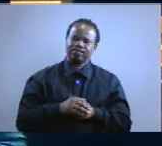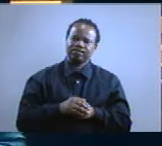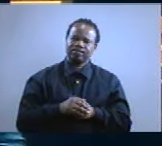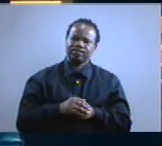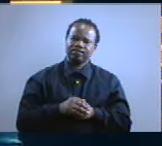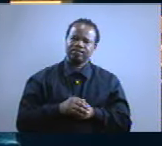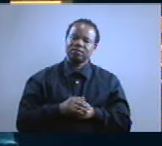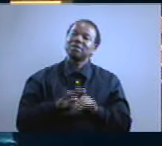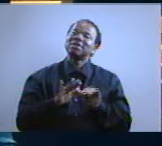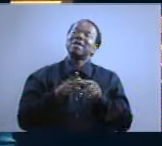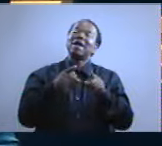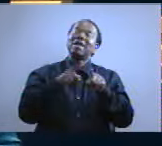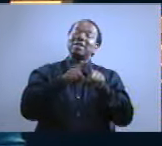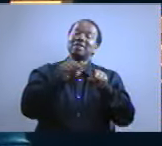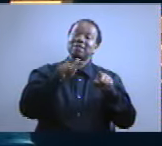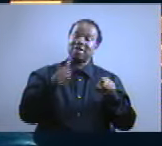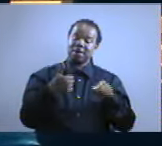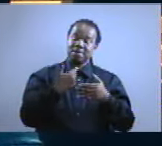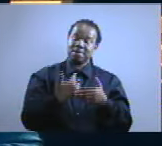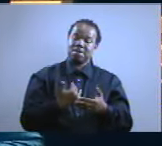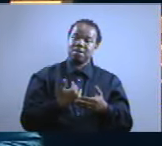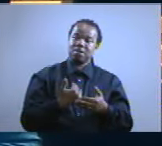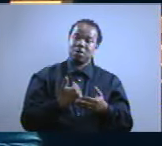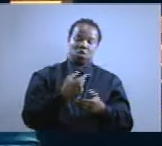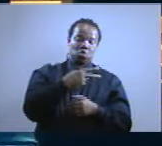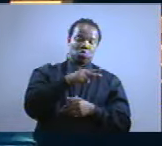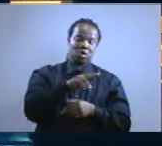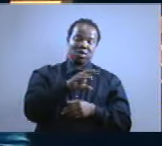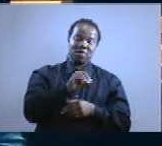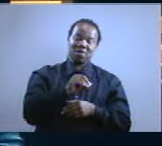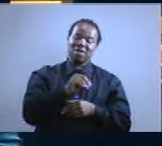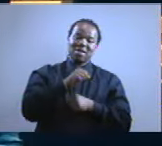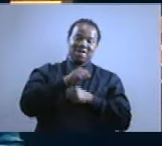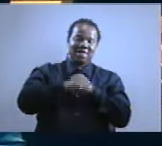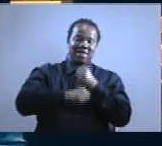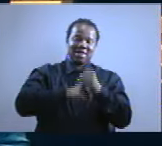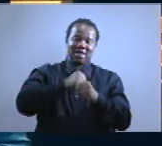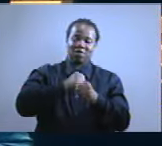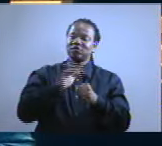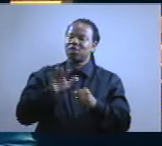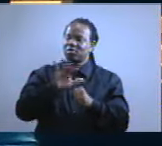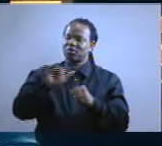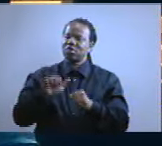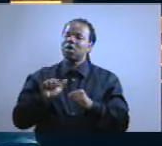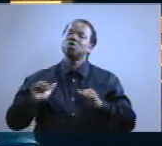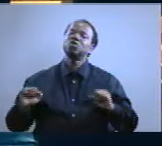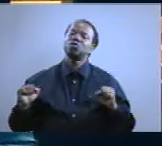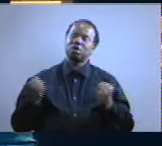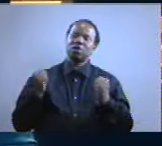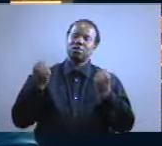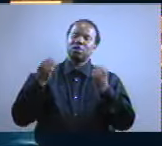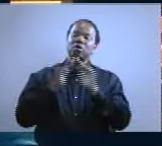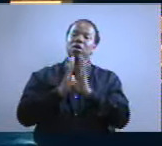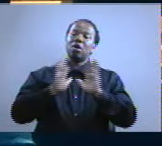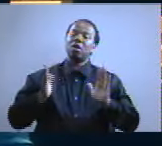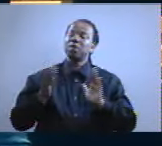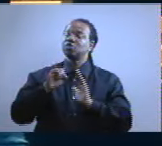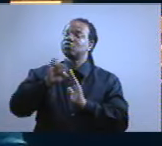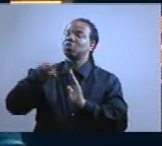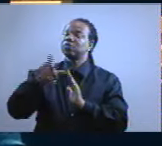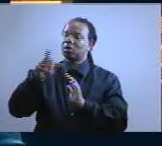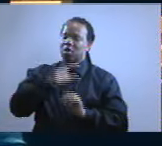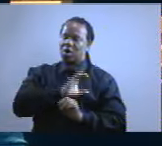with our country's 20th year of freedom celebration, and commend the City of Johannesburg Council